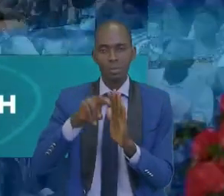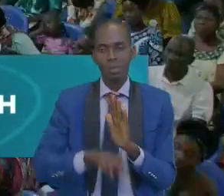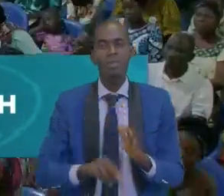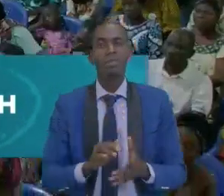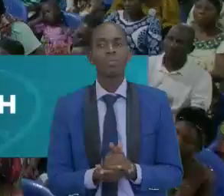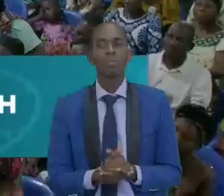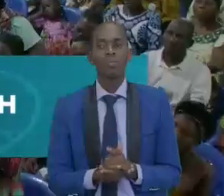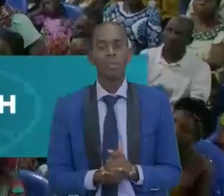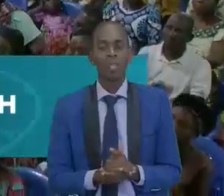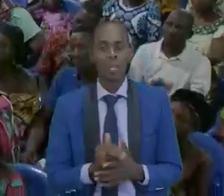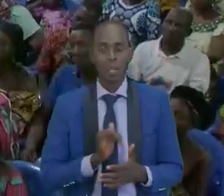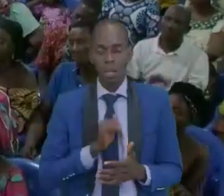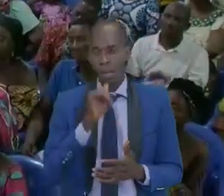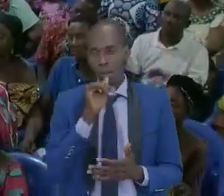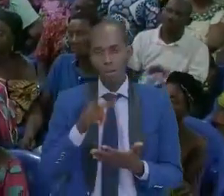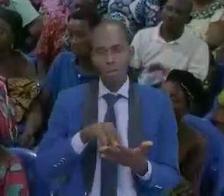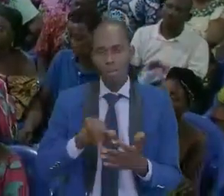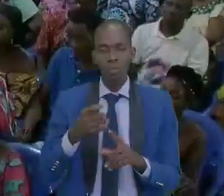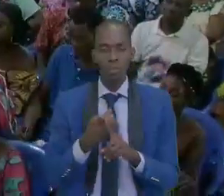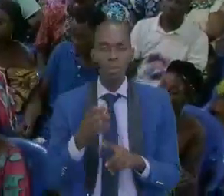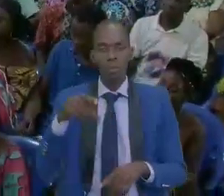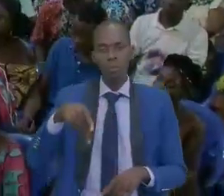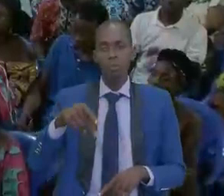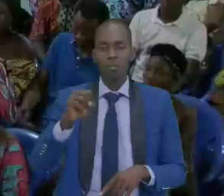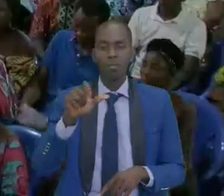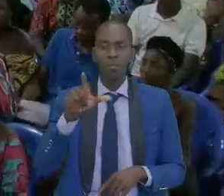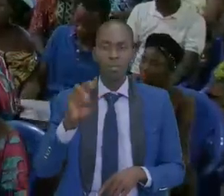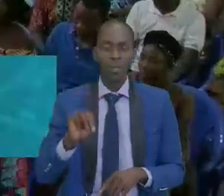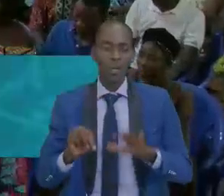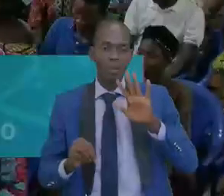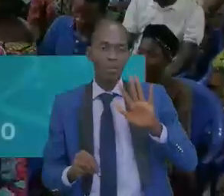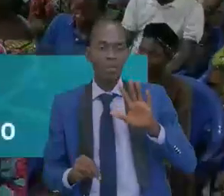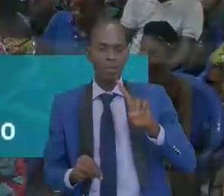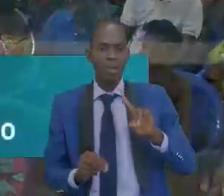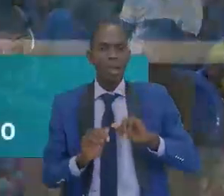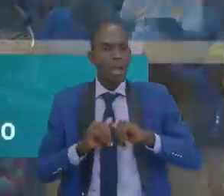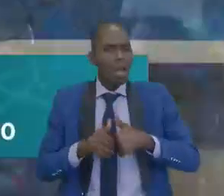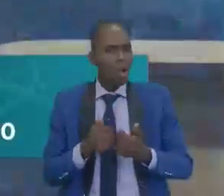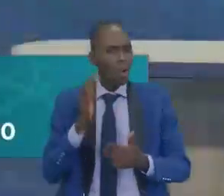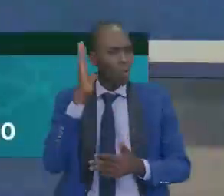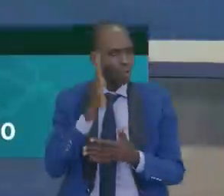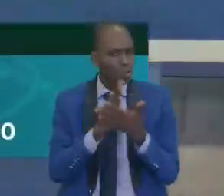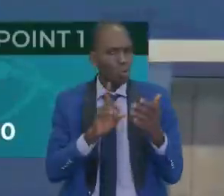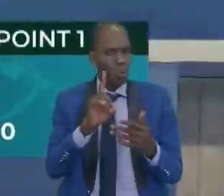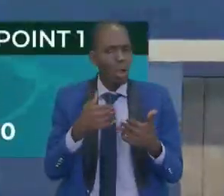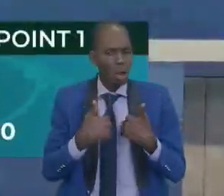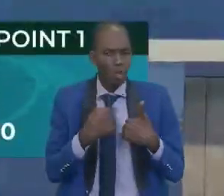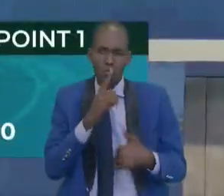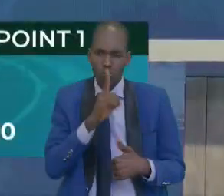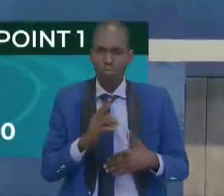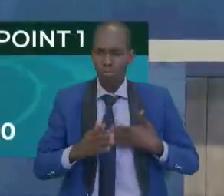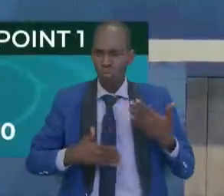I'm looking at Psalm 51. How does somebody have real joy?